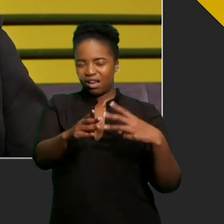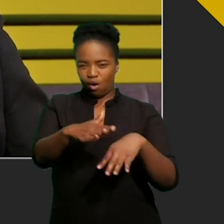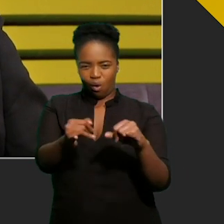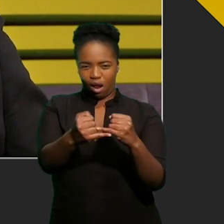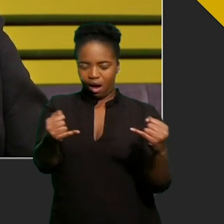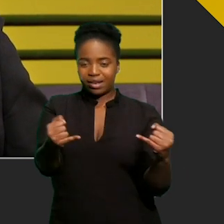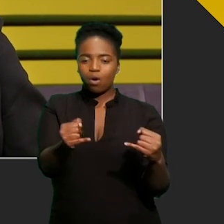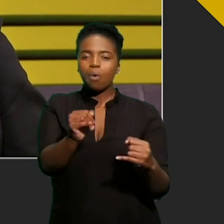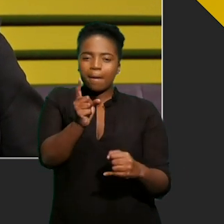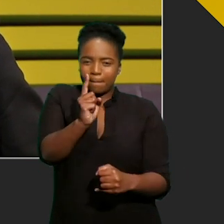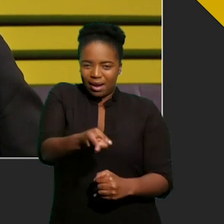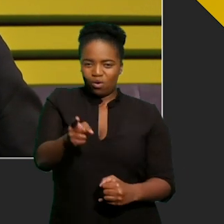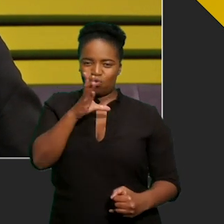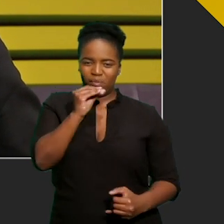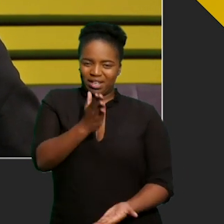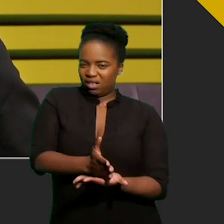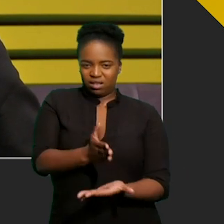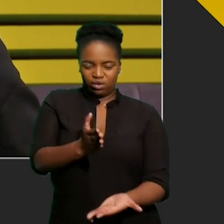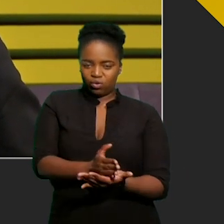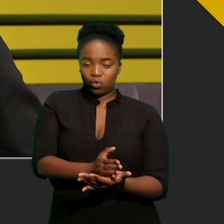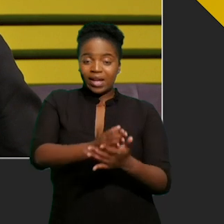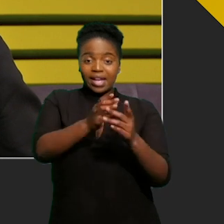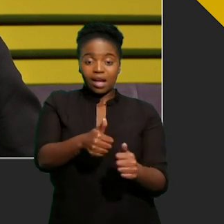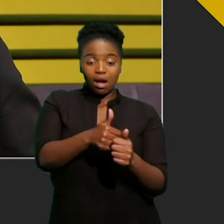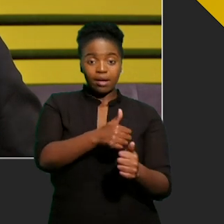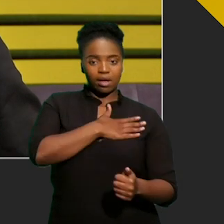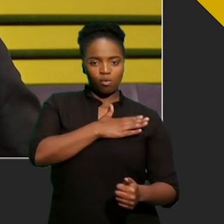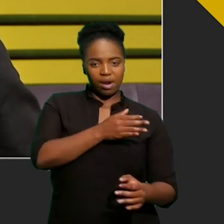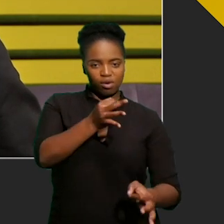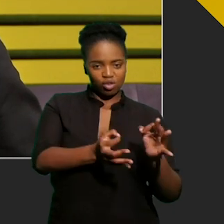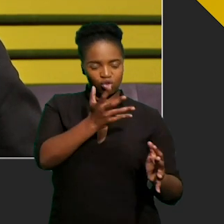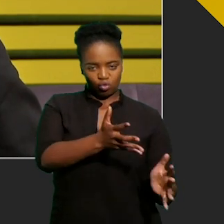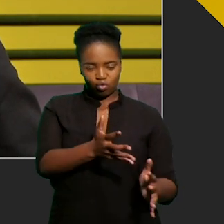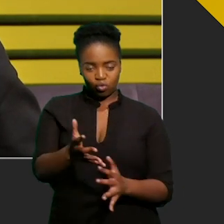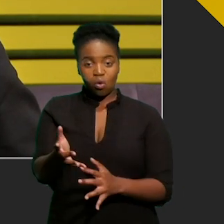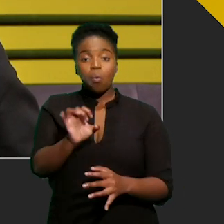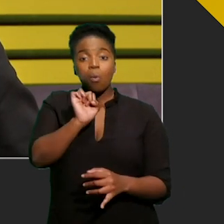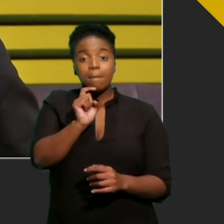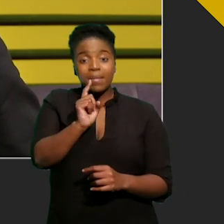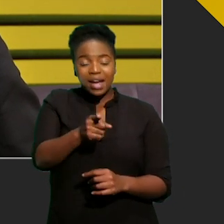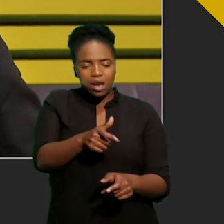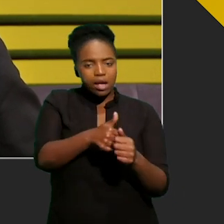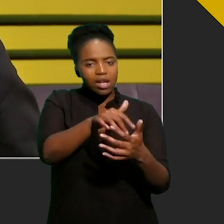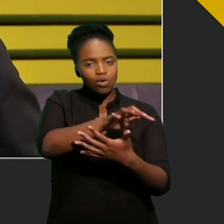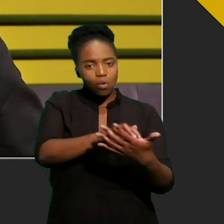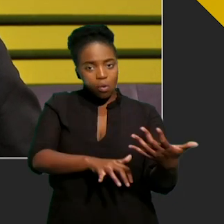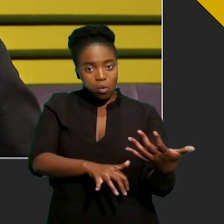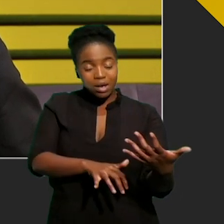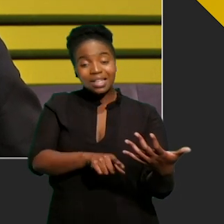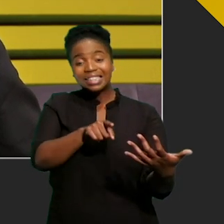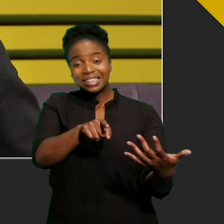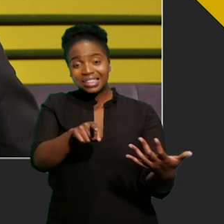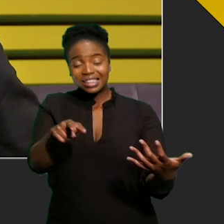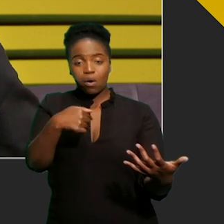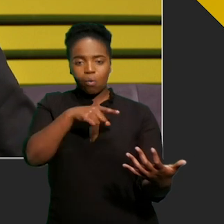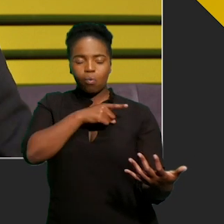Gamsibitwaruna, it's one say rating, sorry, Hahular Latela, the politicians, Rebonore, are they accountable to society now? That's why Babisa media as a